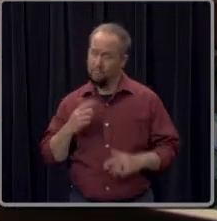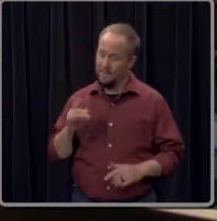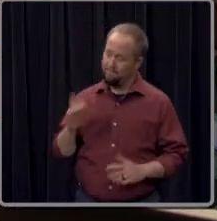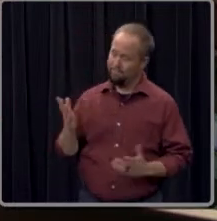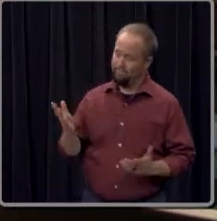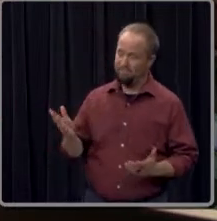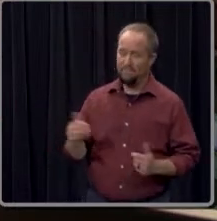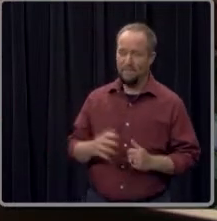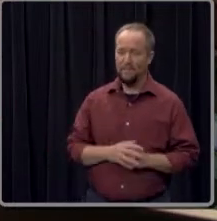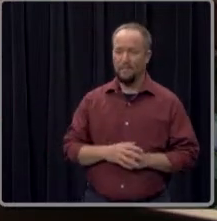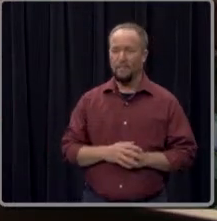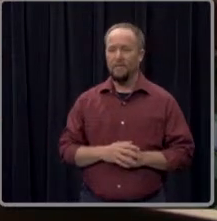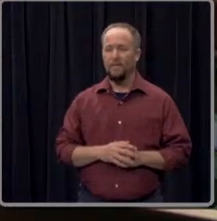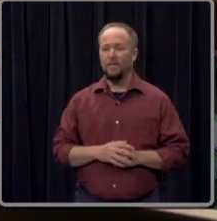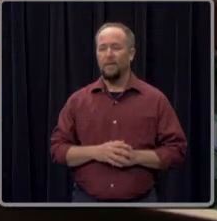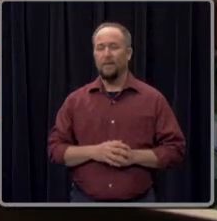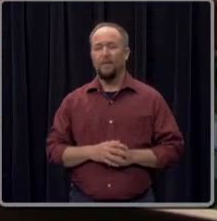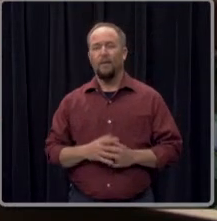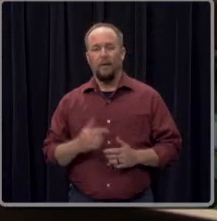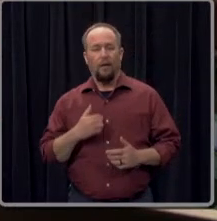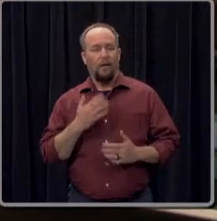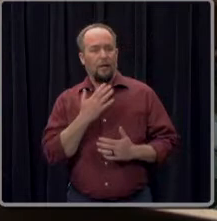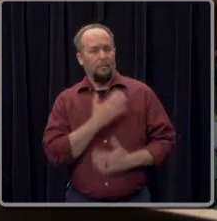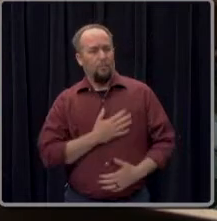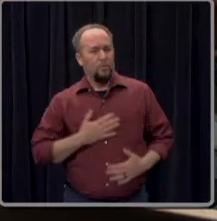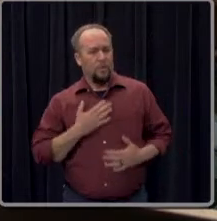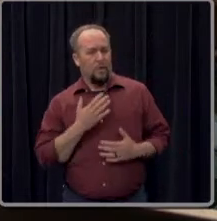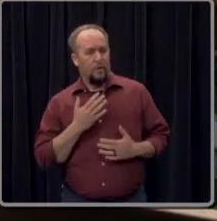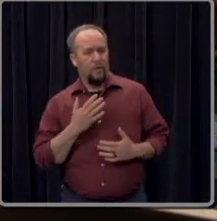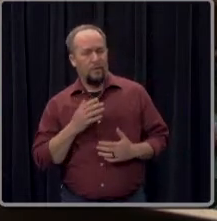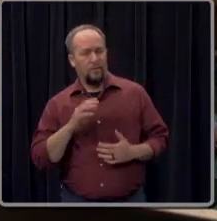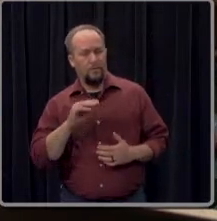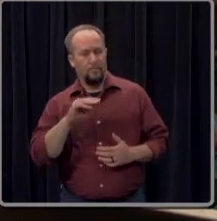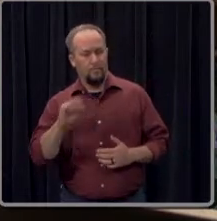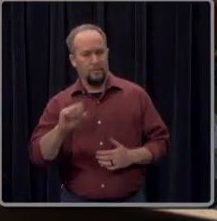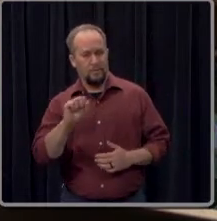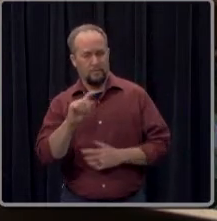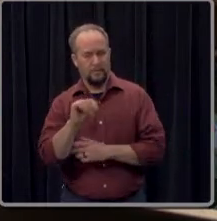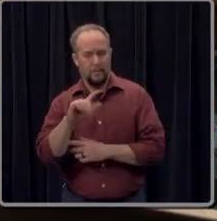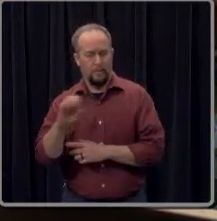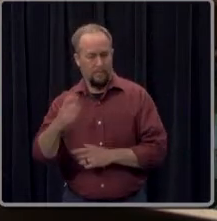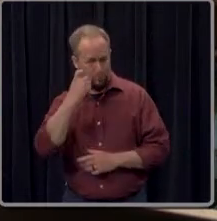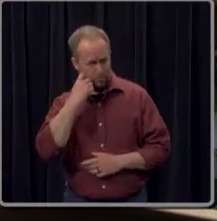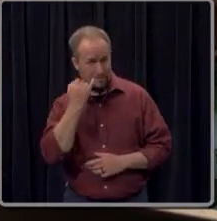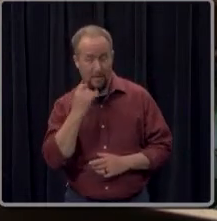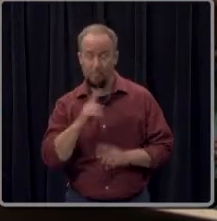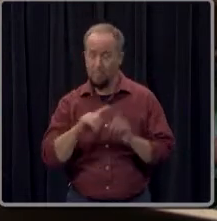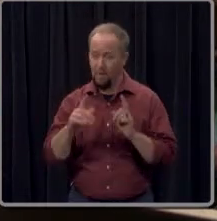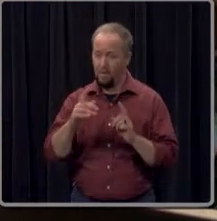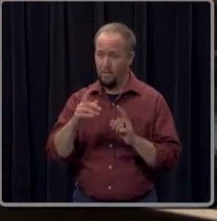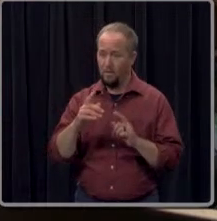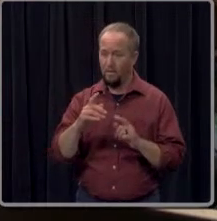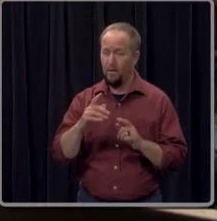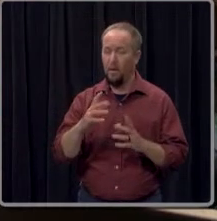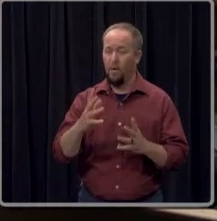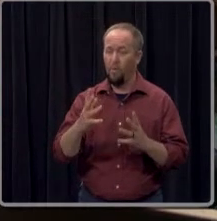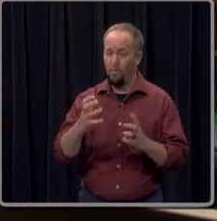So I appreciate what Ms. Steele just said, but I want to reassure